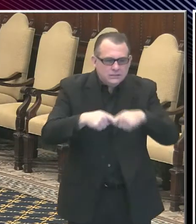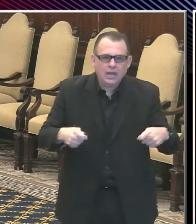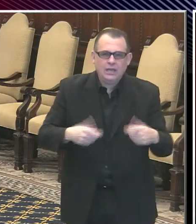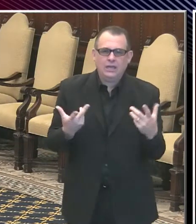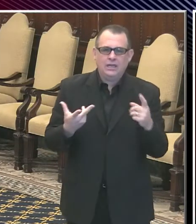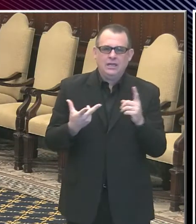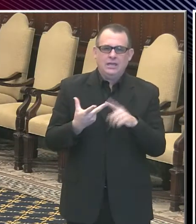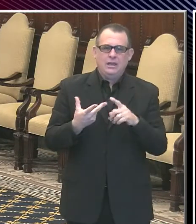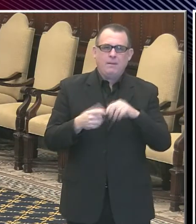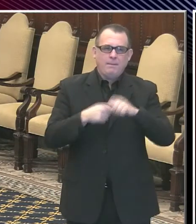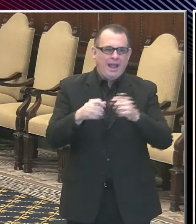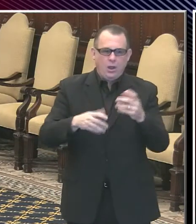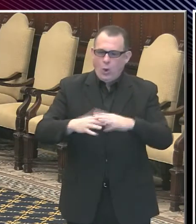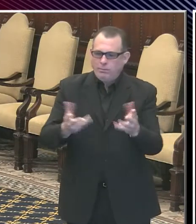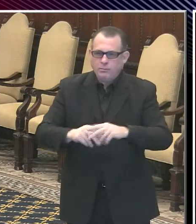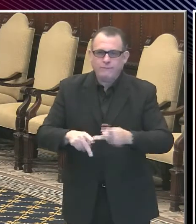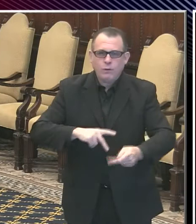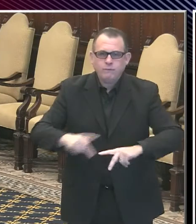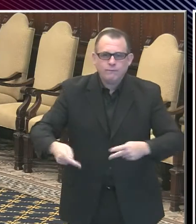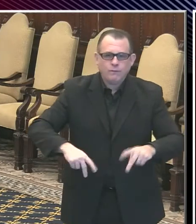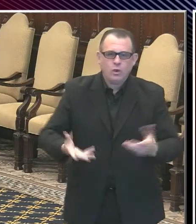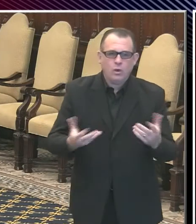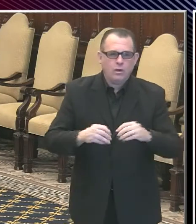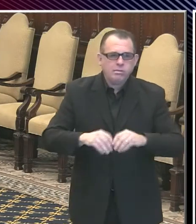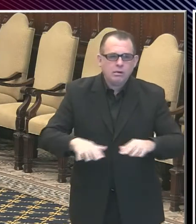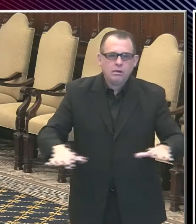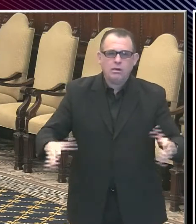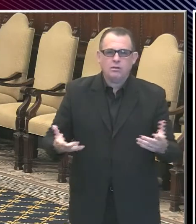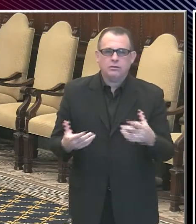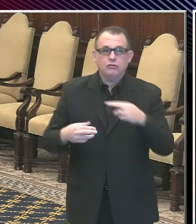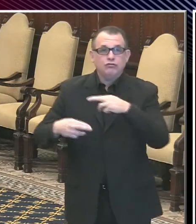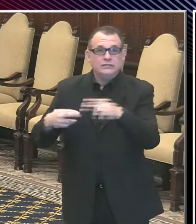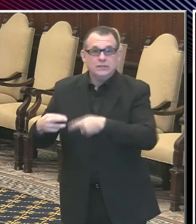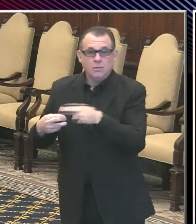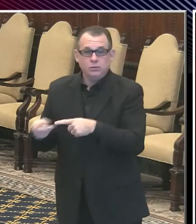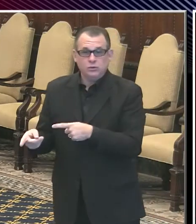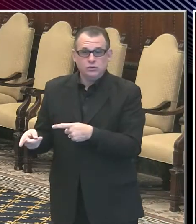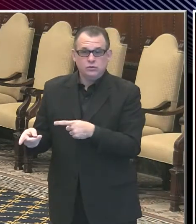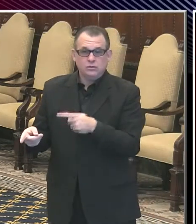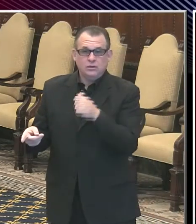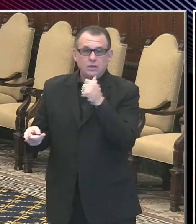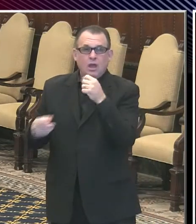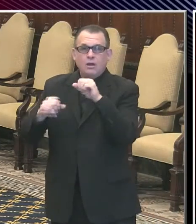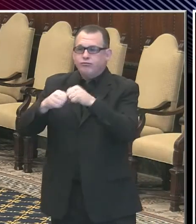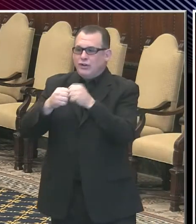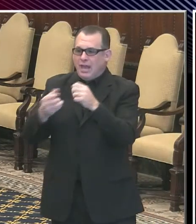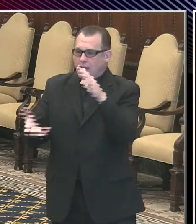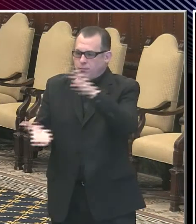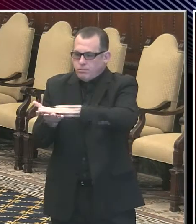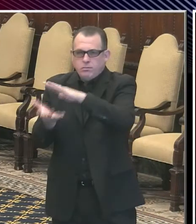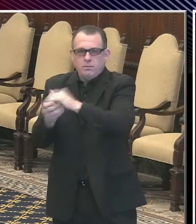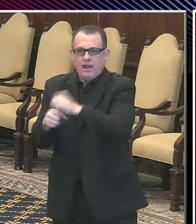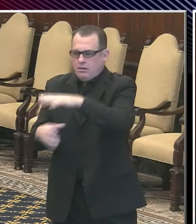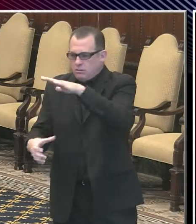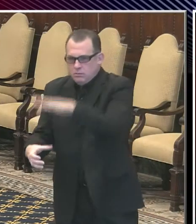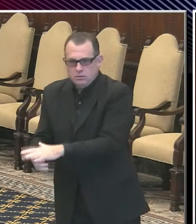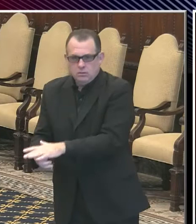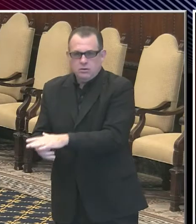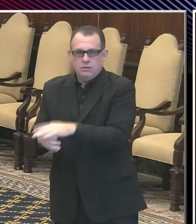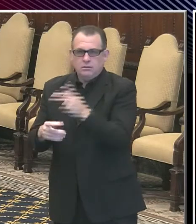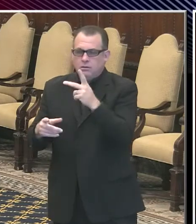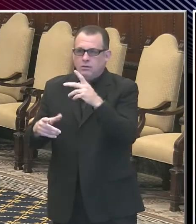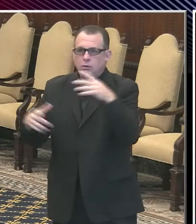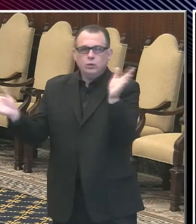breaks open. The trash gets scattered. The recycling materials are not broken down and secured on a windy day. I've